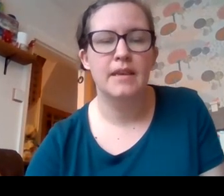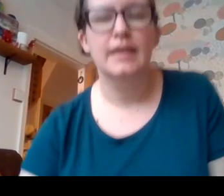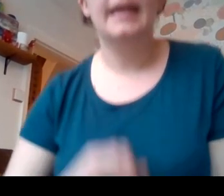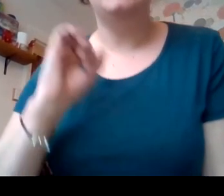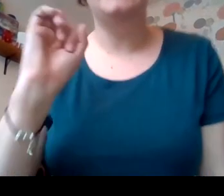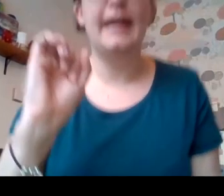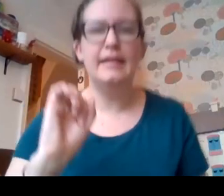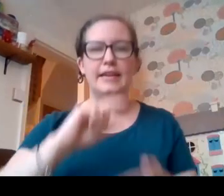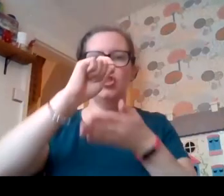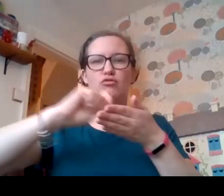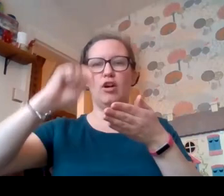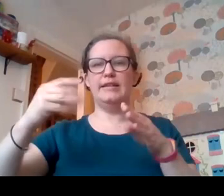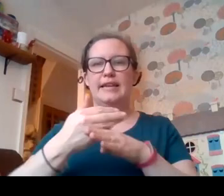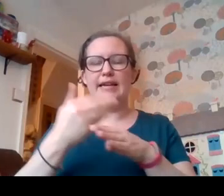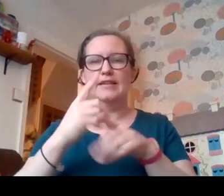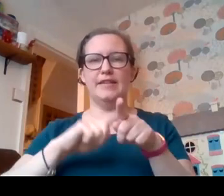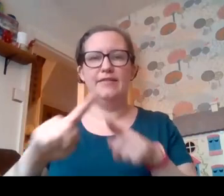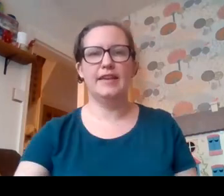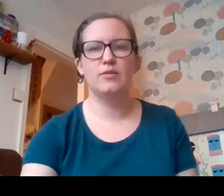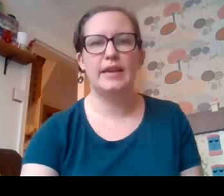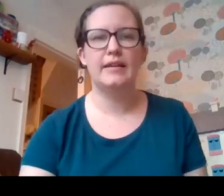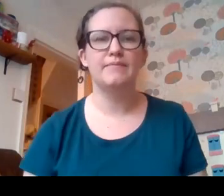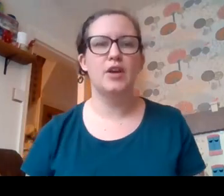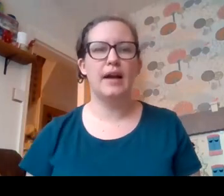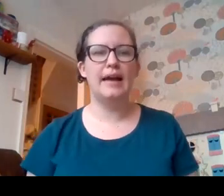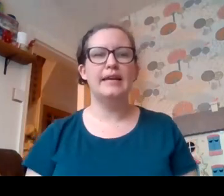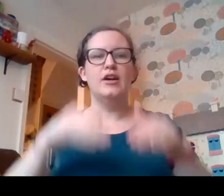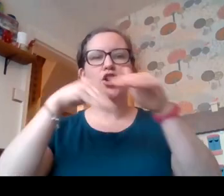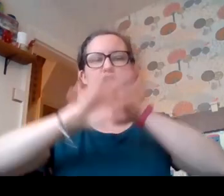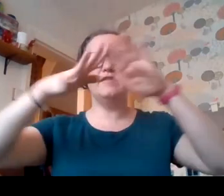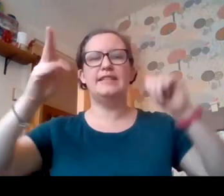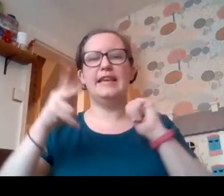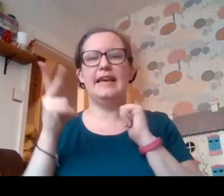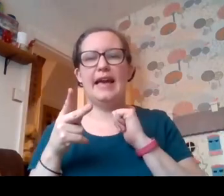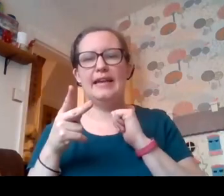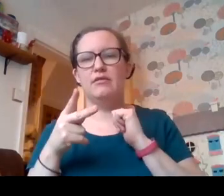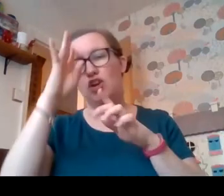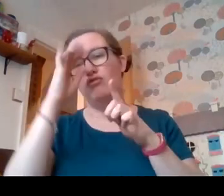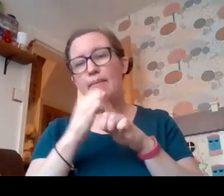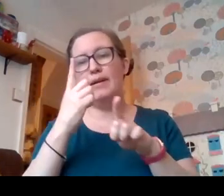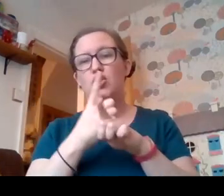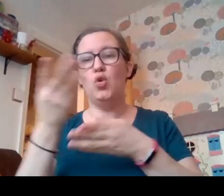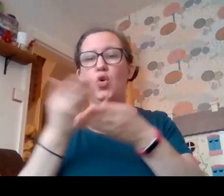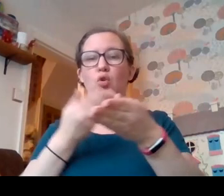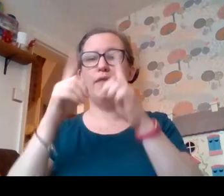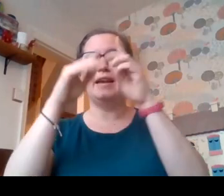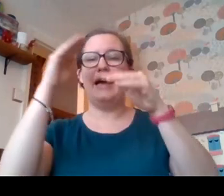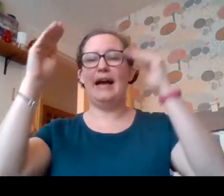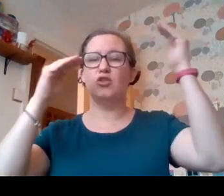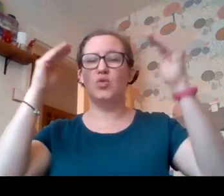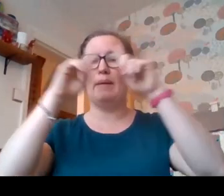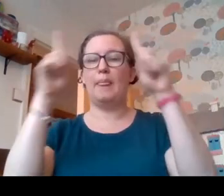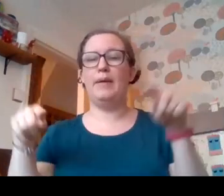Okay, here is your writing activity for this week. Okay, under the C again, remember, talk with